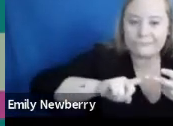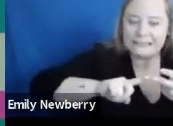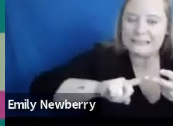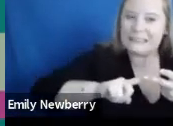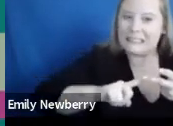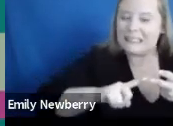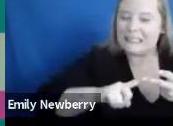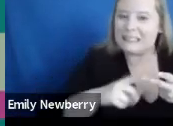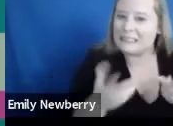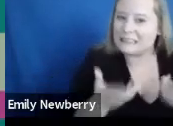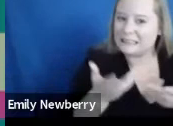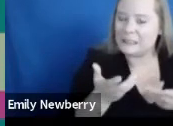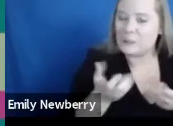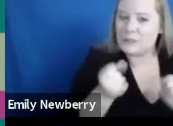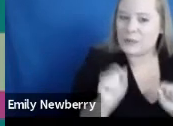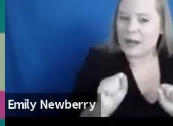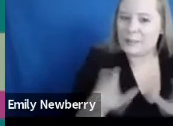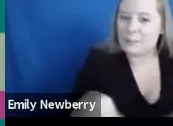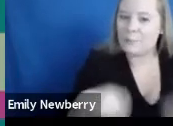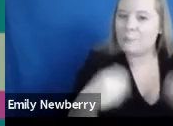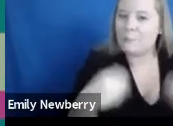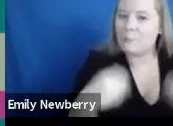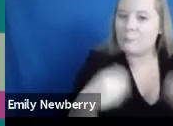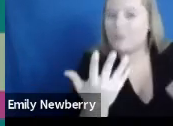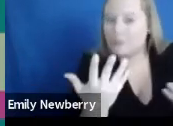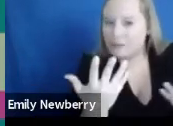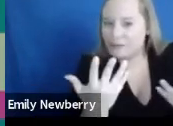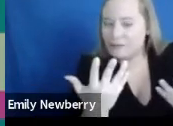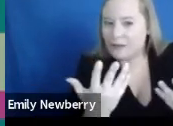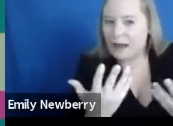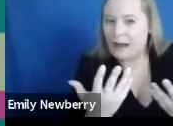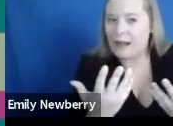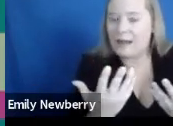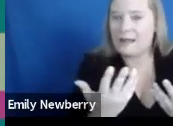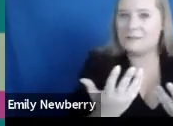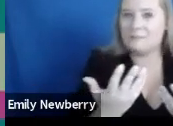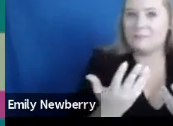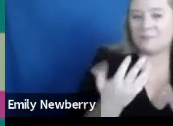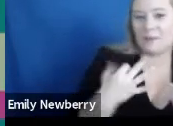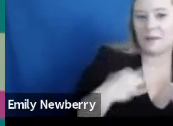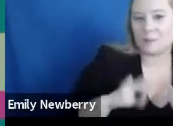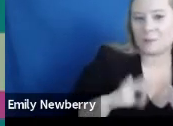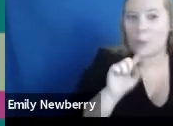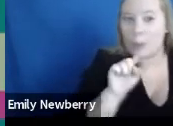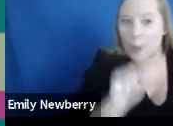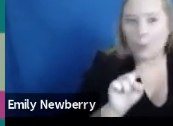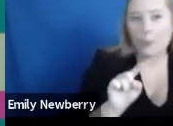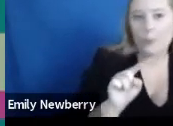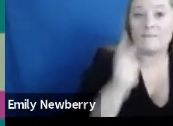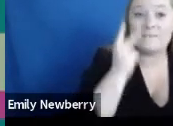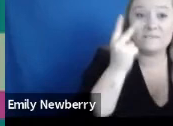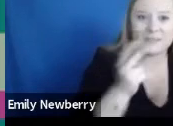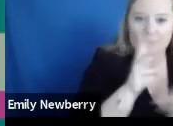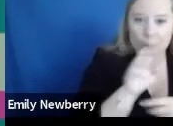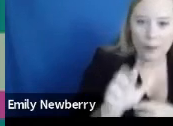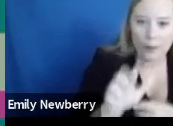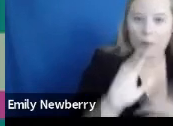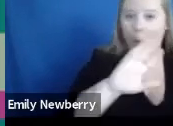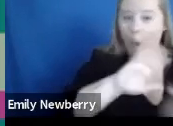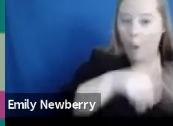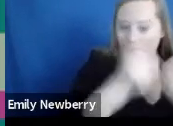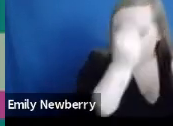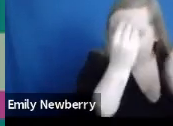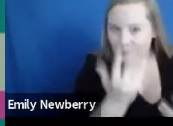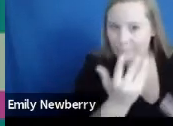is provide some value back to them. So when we go visit their well, you know, we give them all the information. They get a